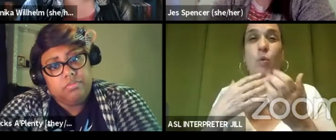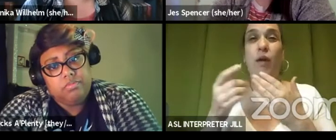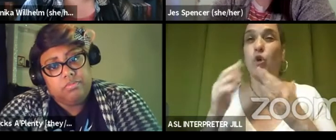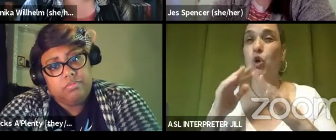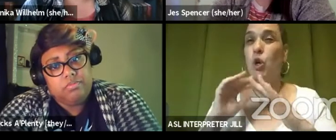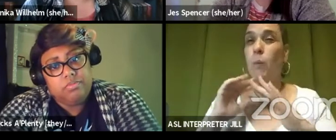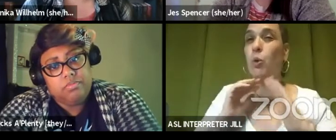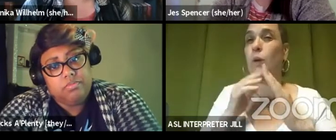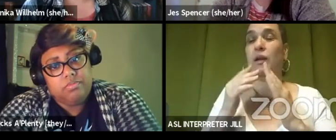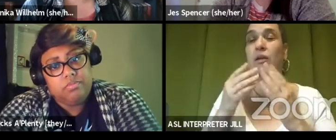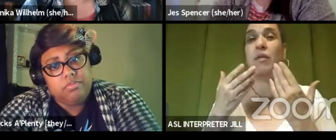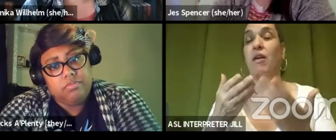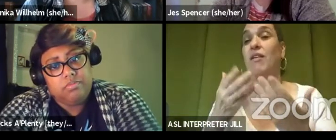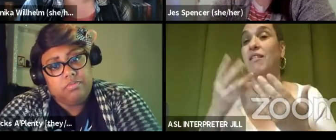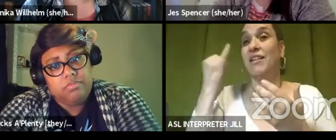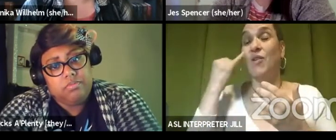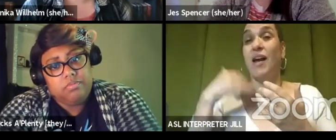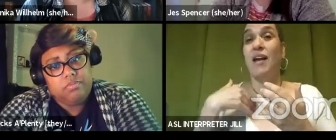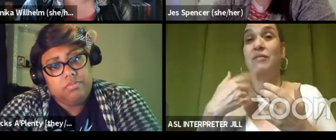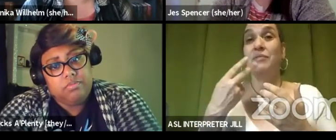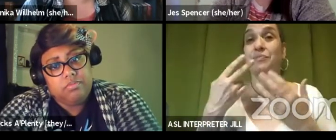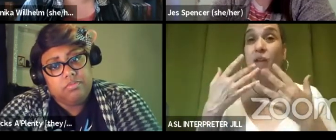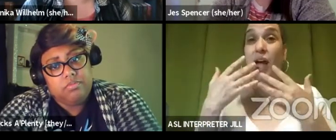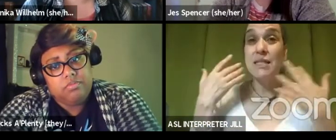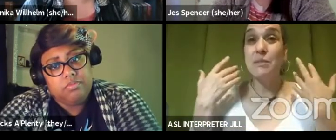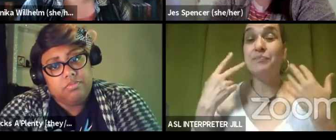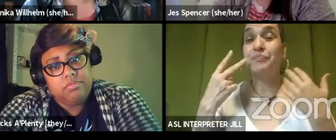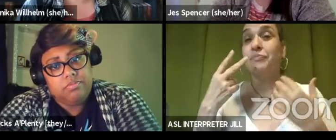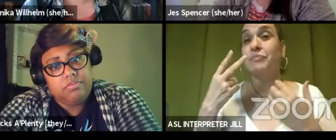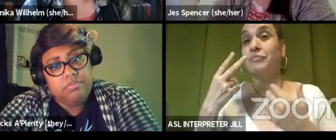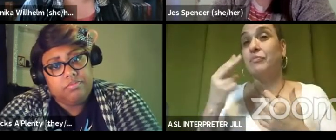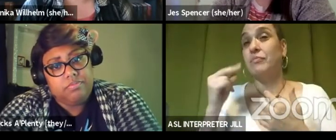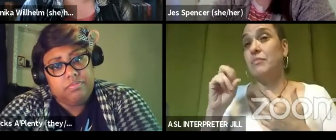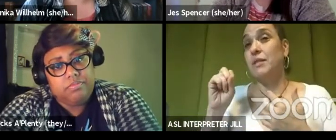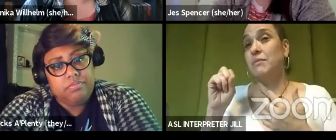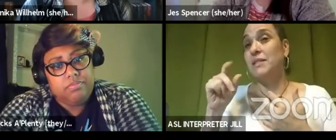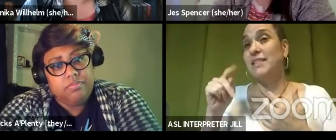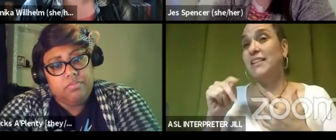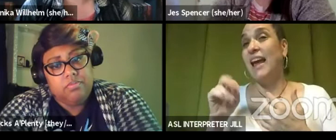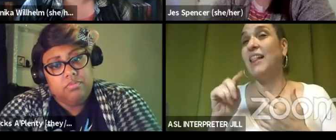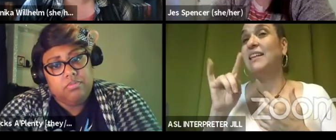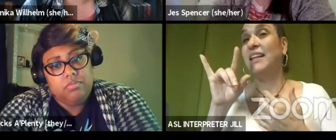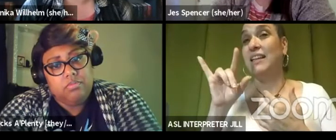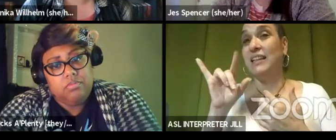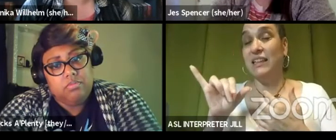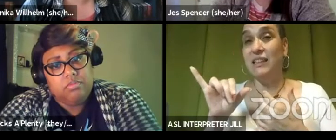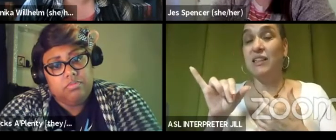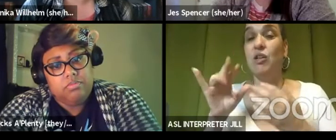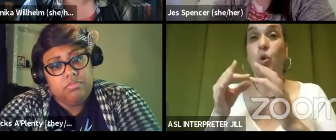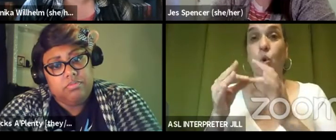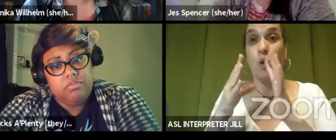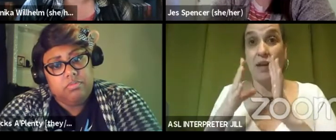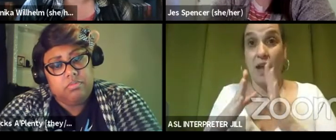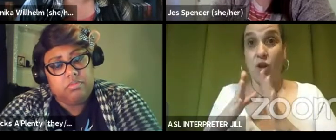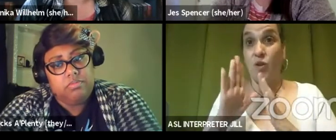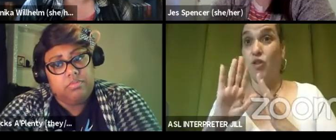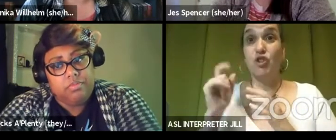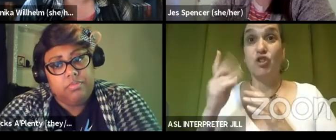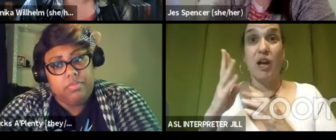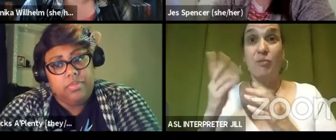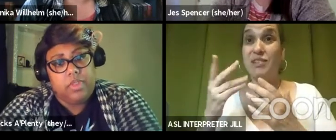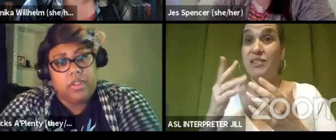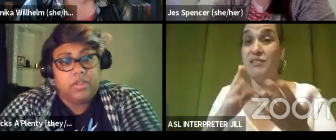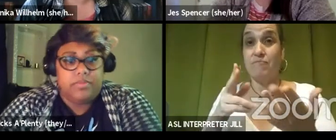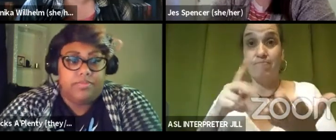so if there was a hospitality coordinator or a concierge of some sort, whose job it was just to make sure people were